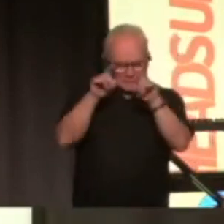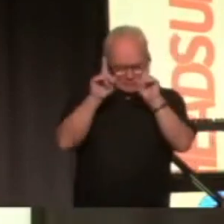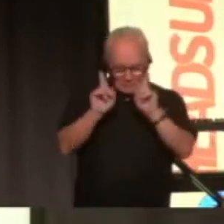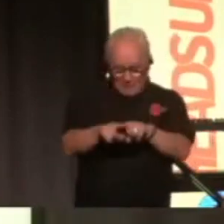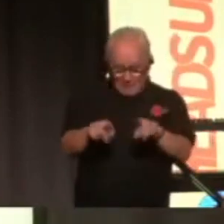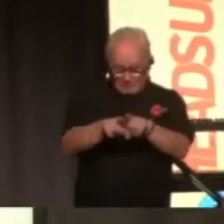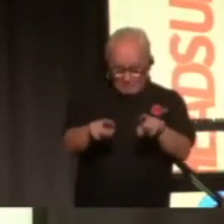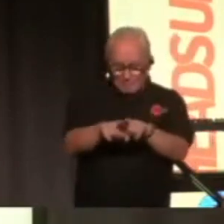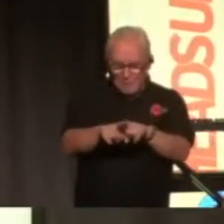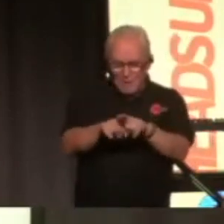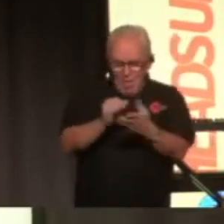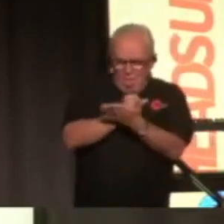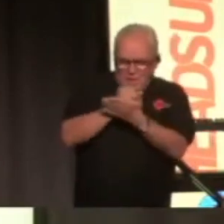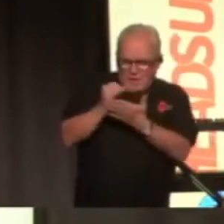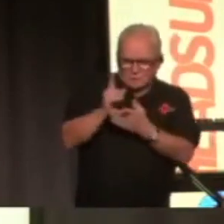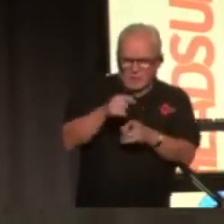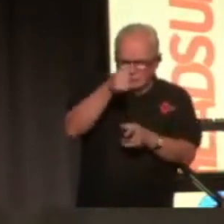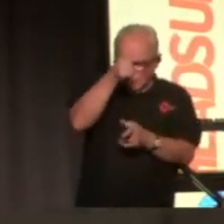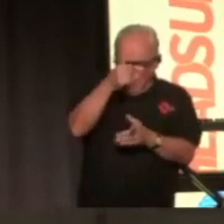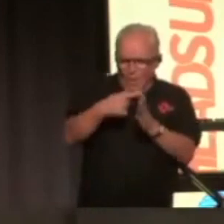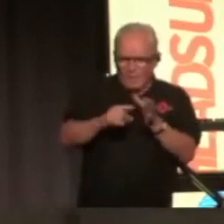know about God.